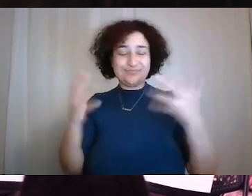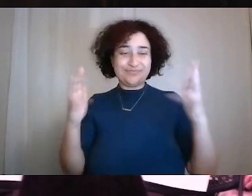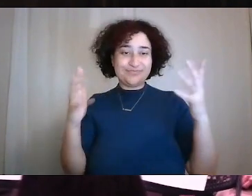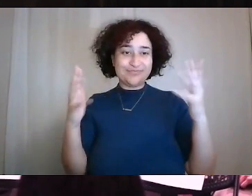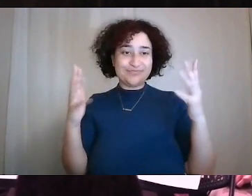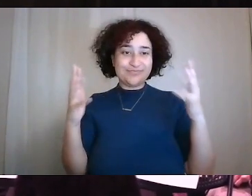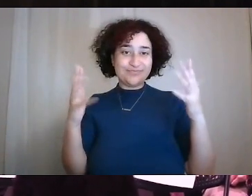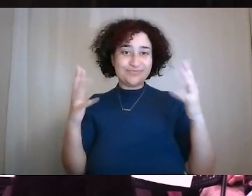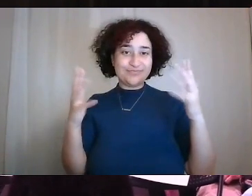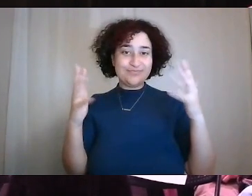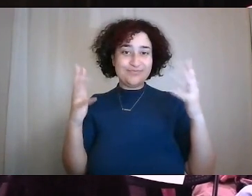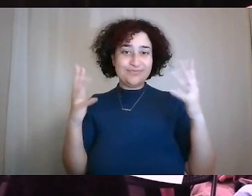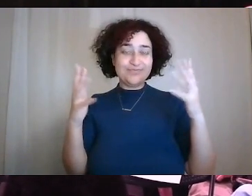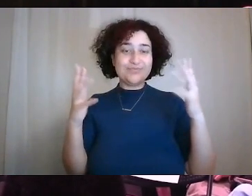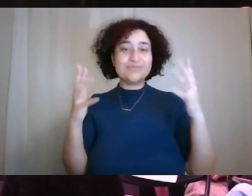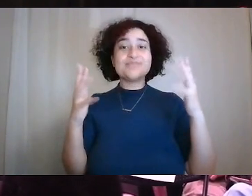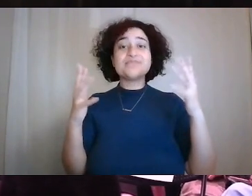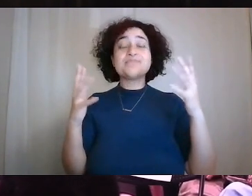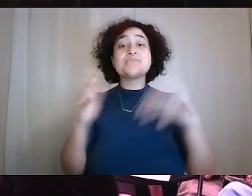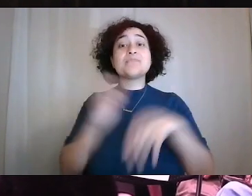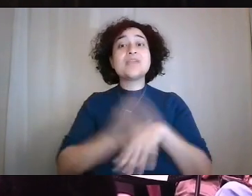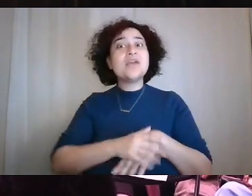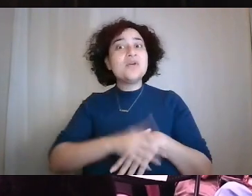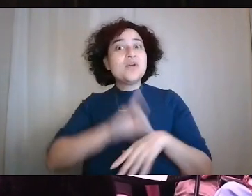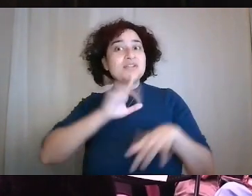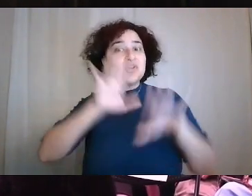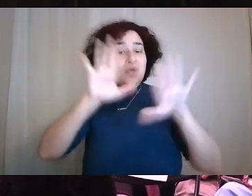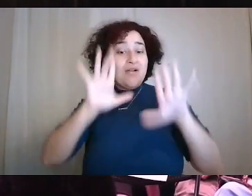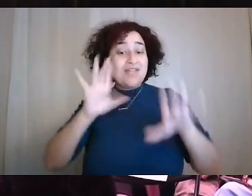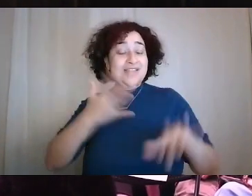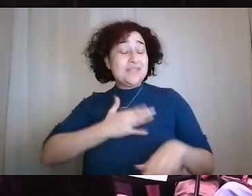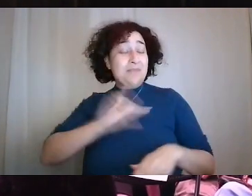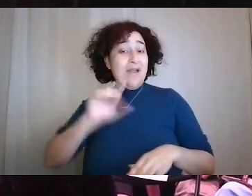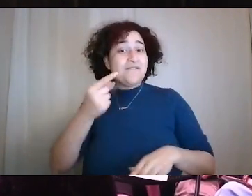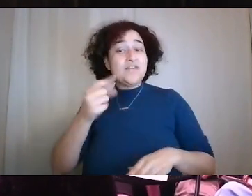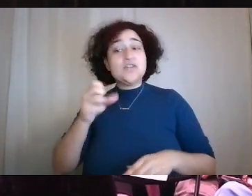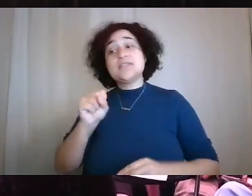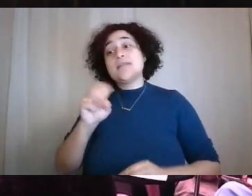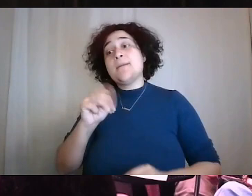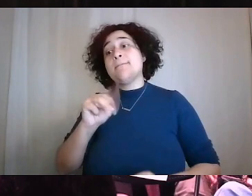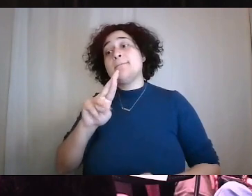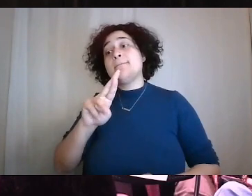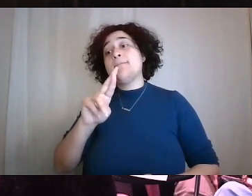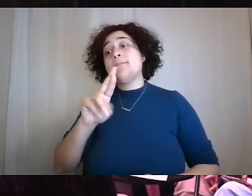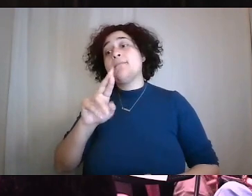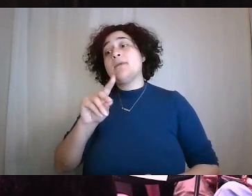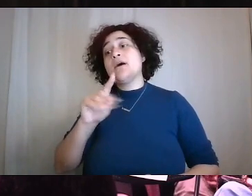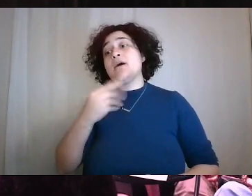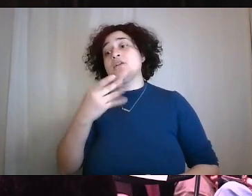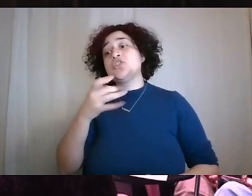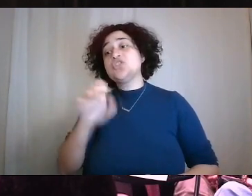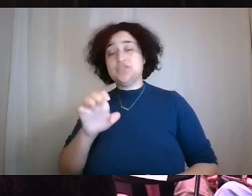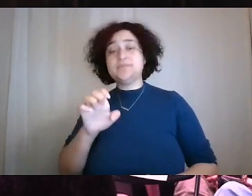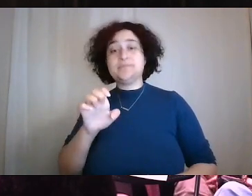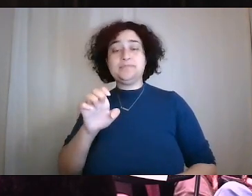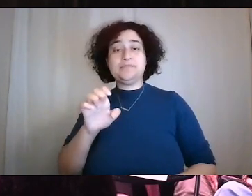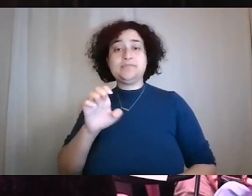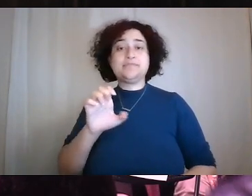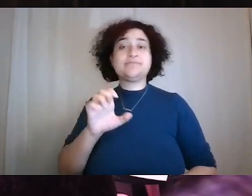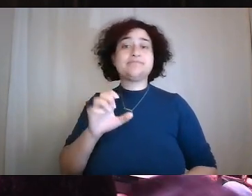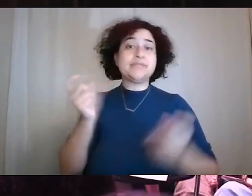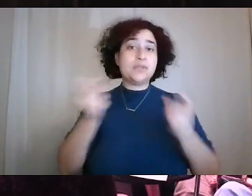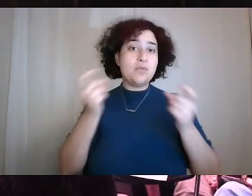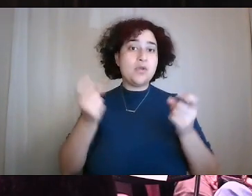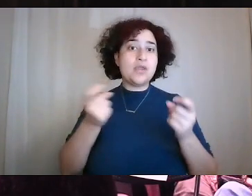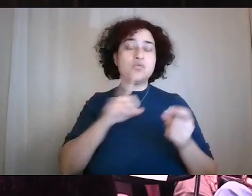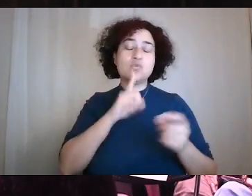It was incredibly, this was my first smudge ceremony and a quite moving experience, I'm sure, for many of you too. For those of you who